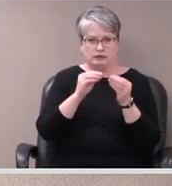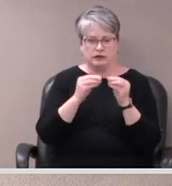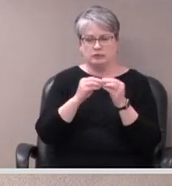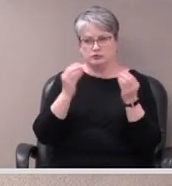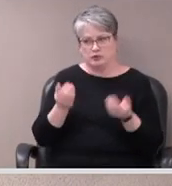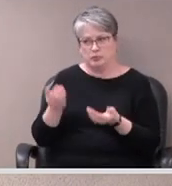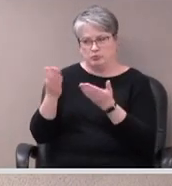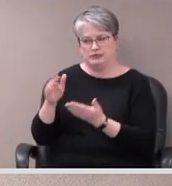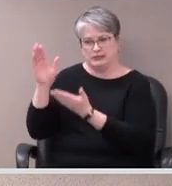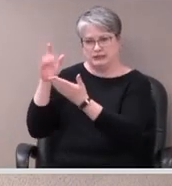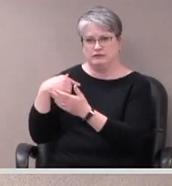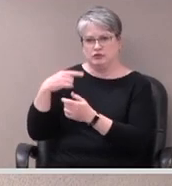All right.